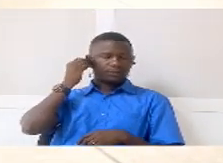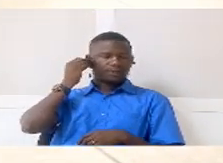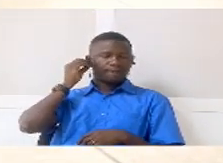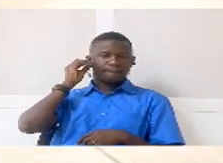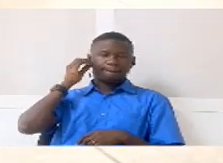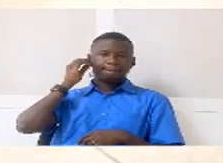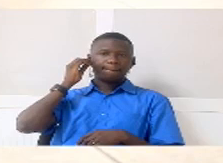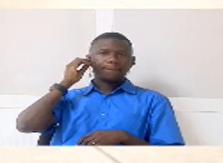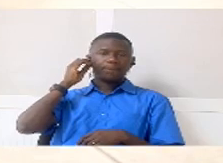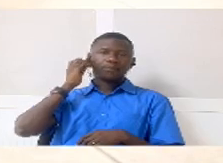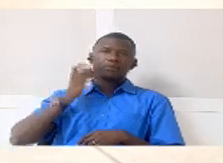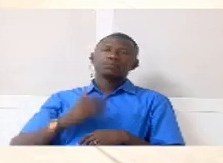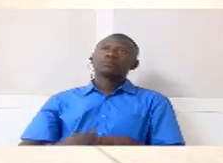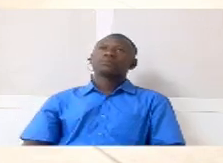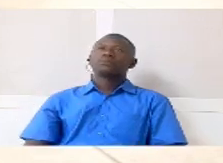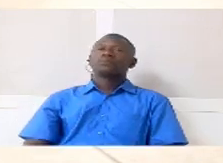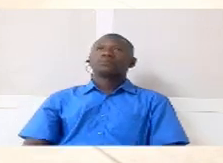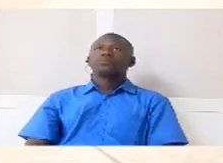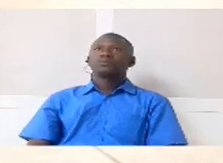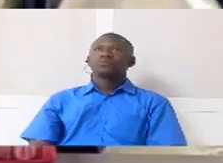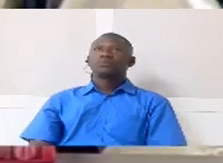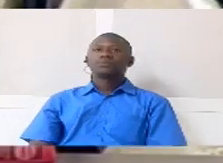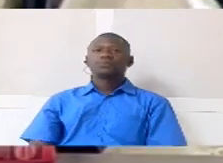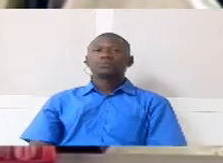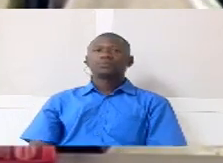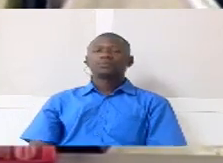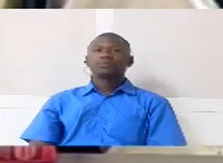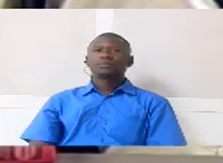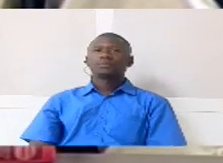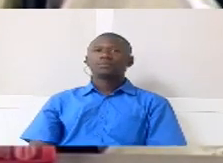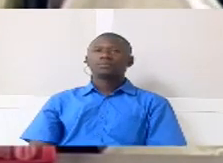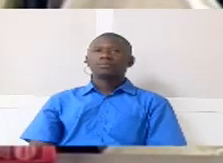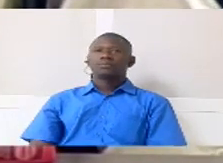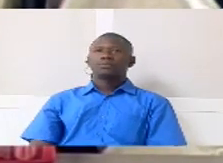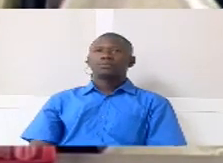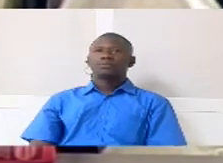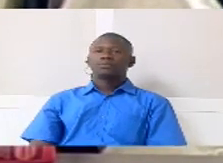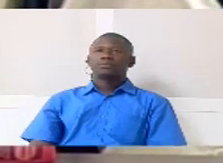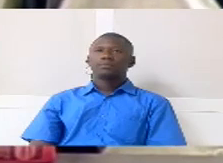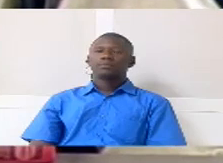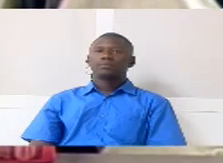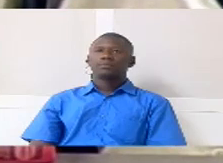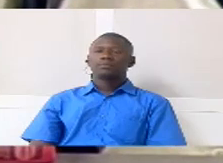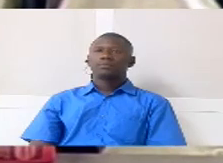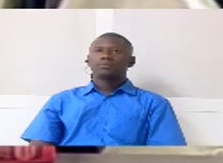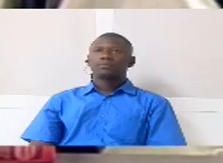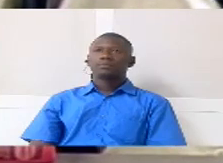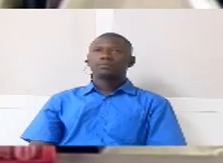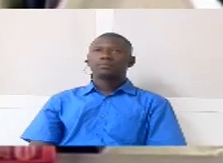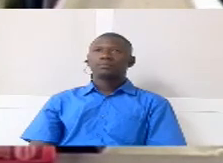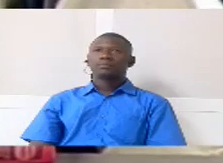nala kasola nyin dalila kari kang fo kasolan ka dolu sotontale men nene yo molu nyinin ka men ko molnati kasola